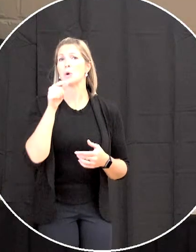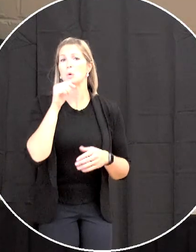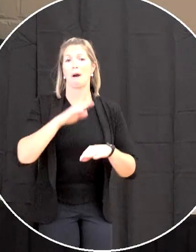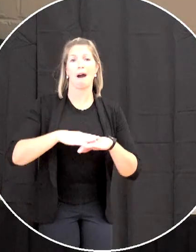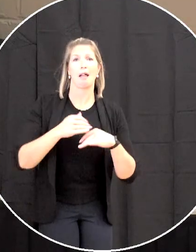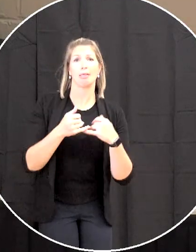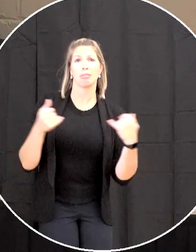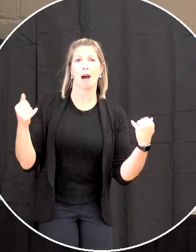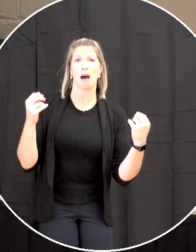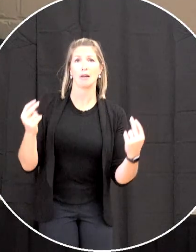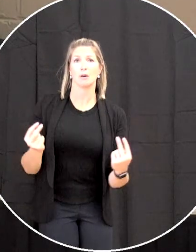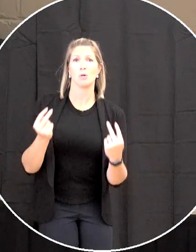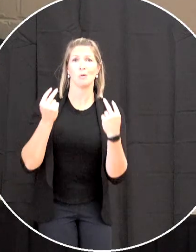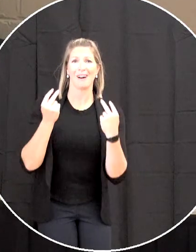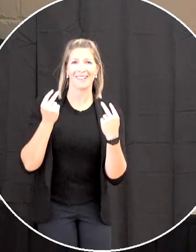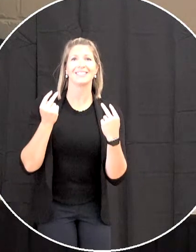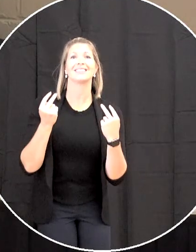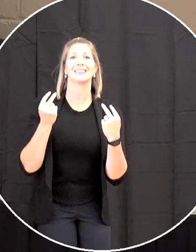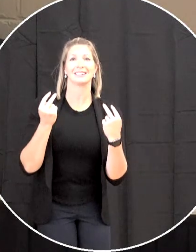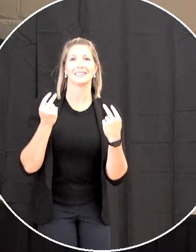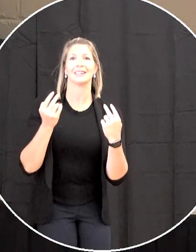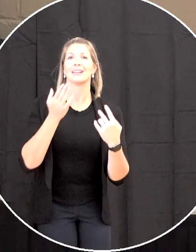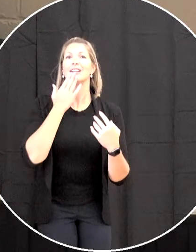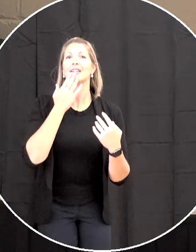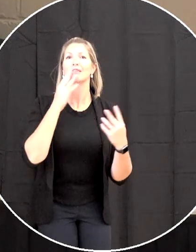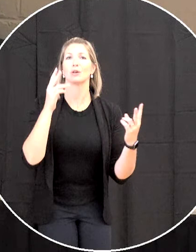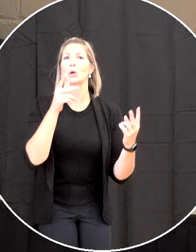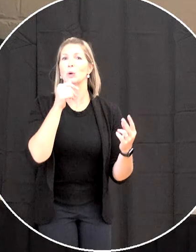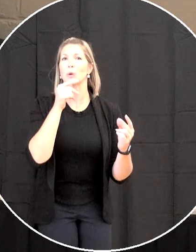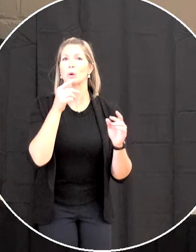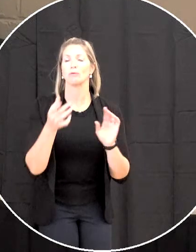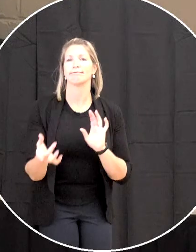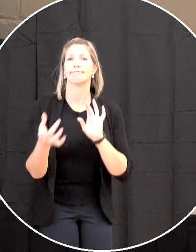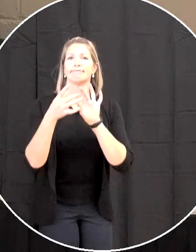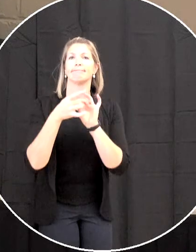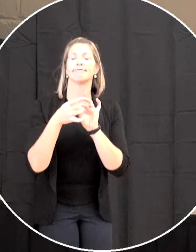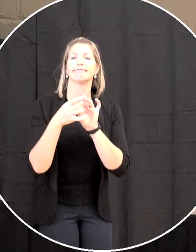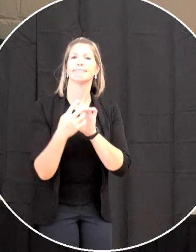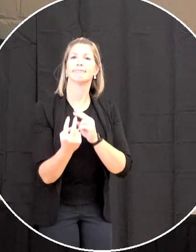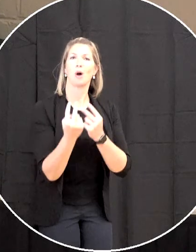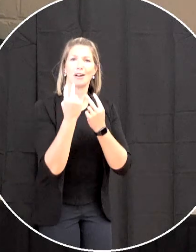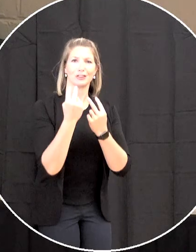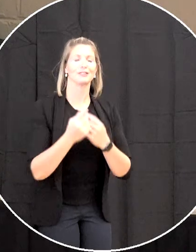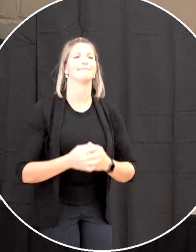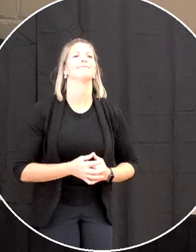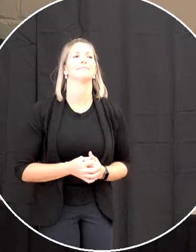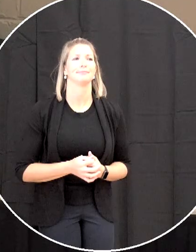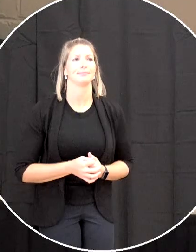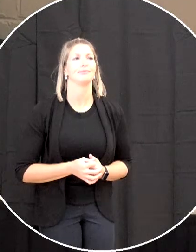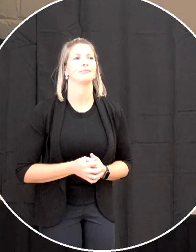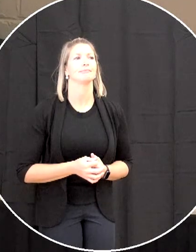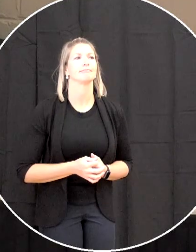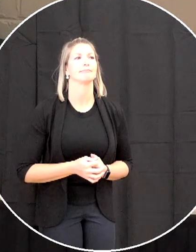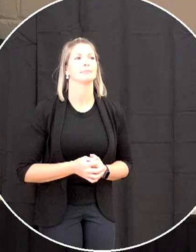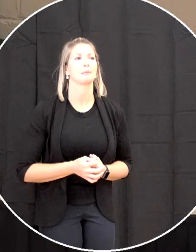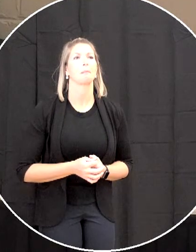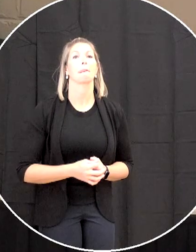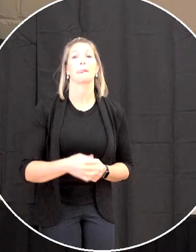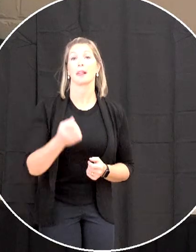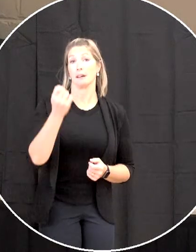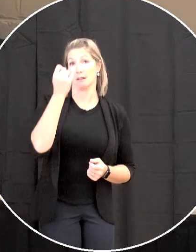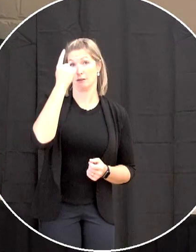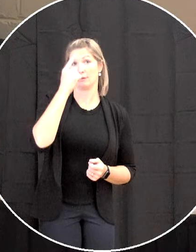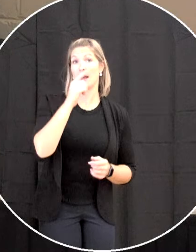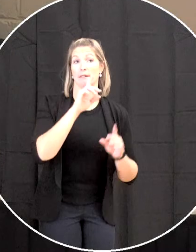in to our live broadcast from across the province. Understanding that education is absolutely